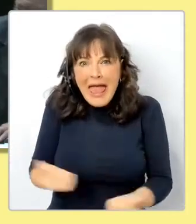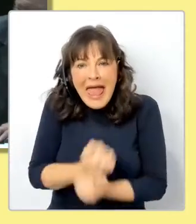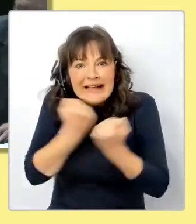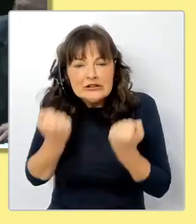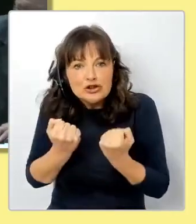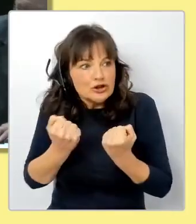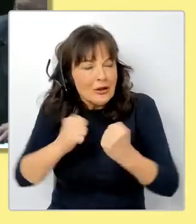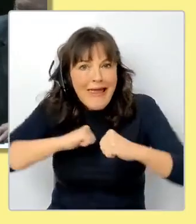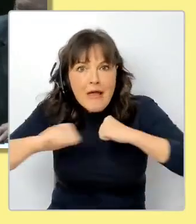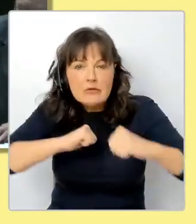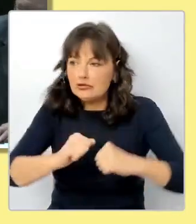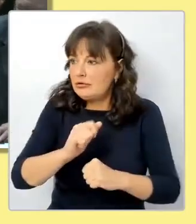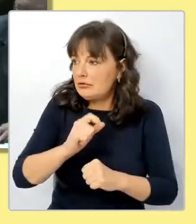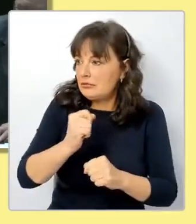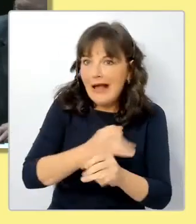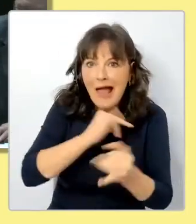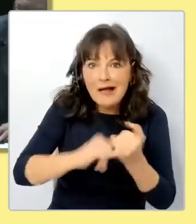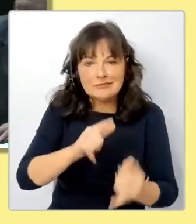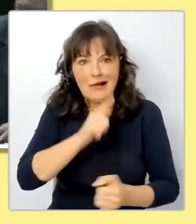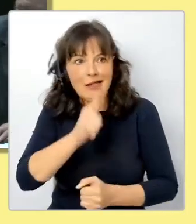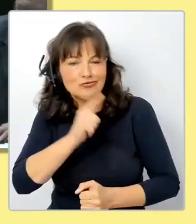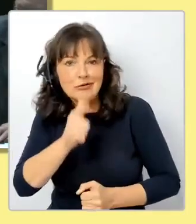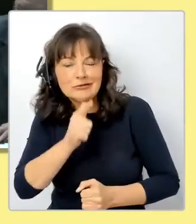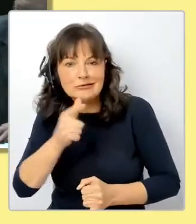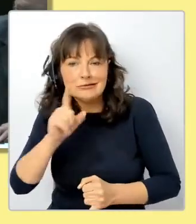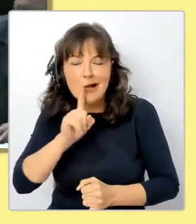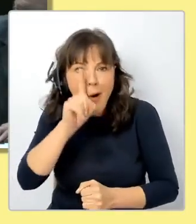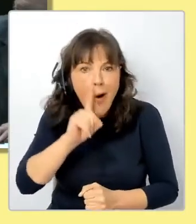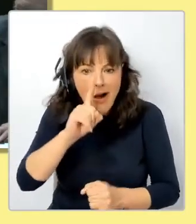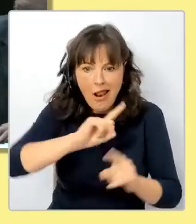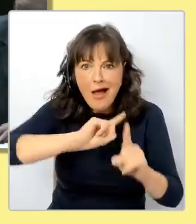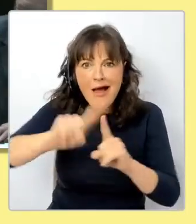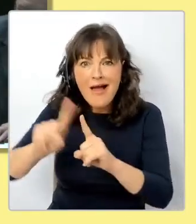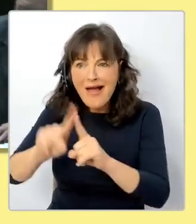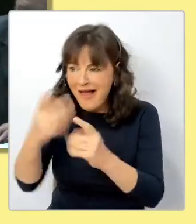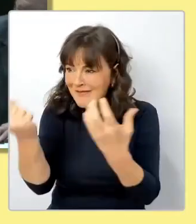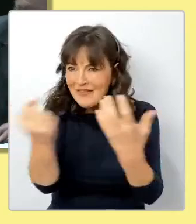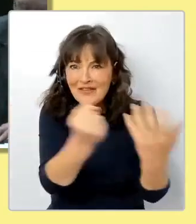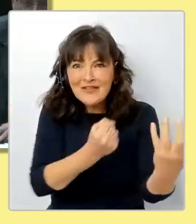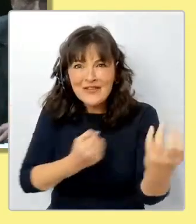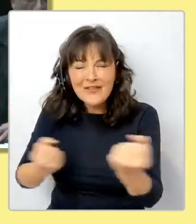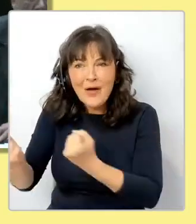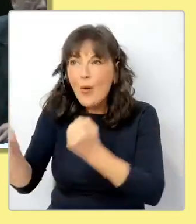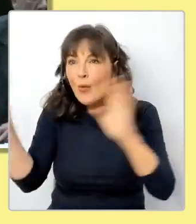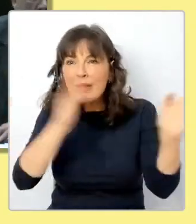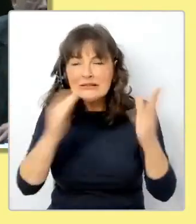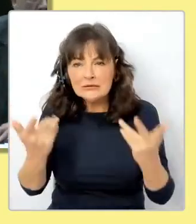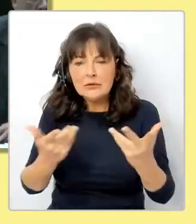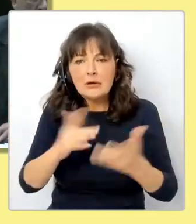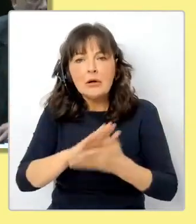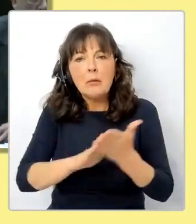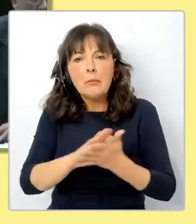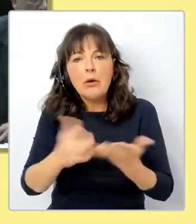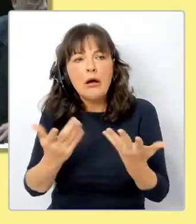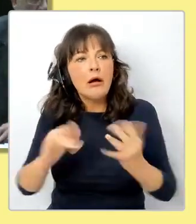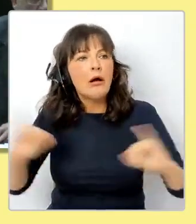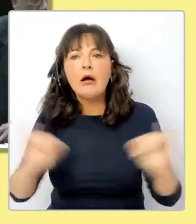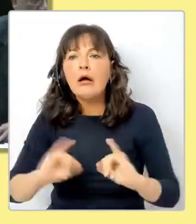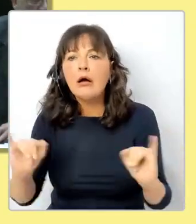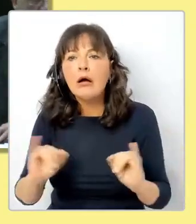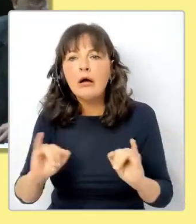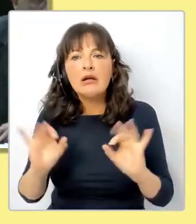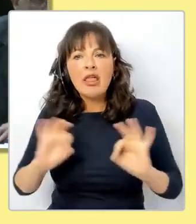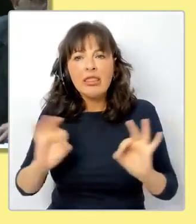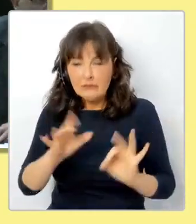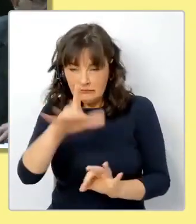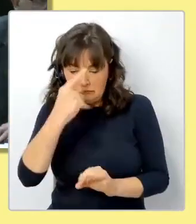poor. The fact that from a stone's throw from here, we have the abomination of Trident nuclear weapons.